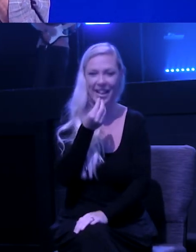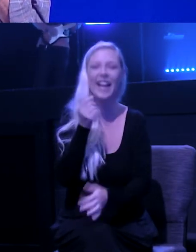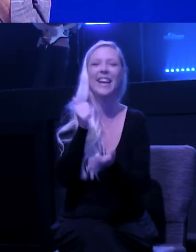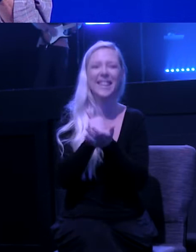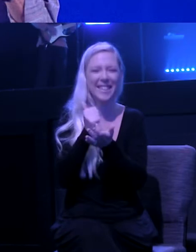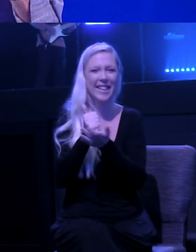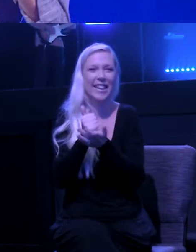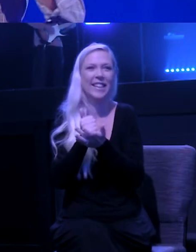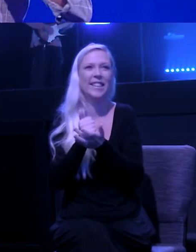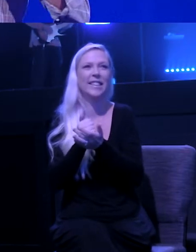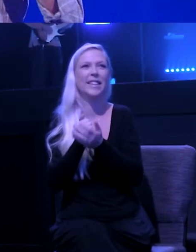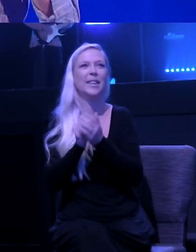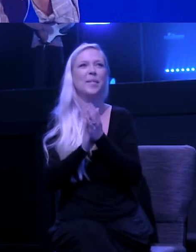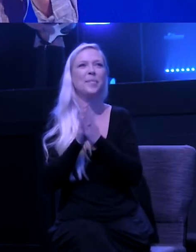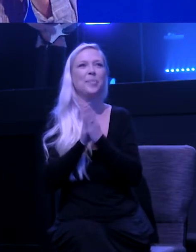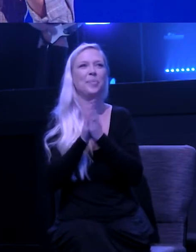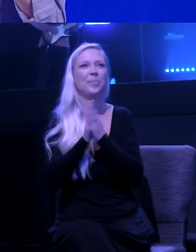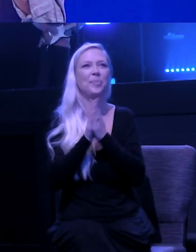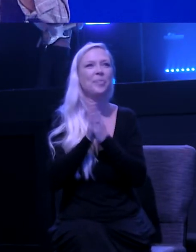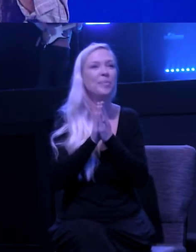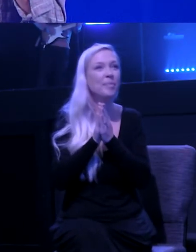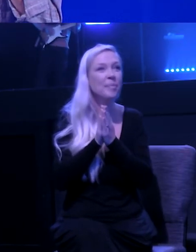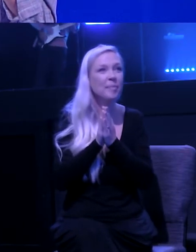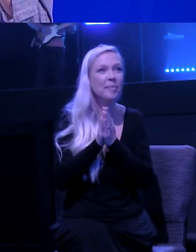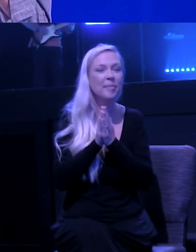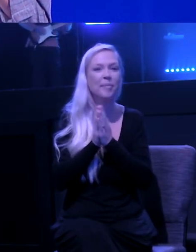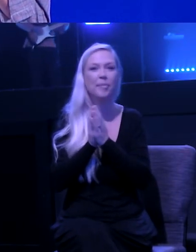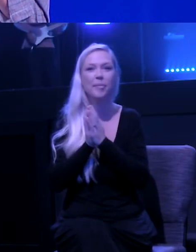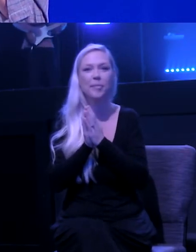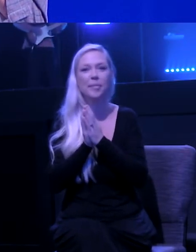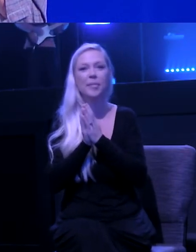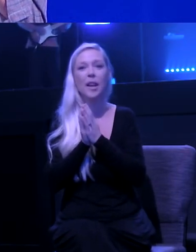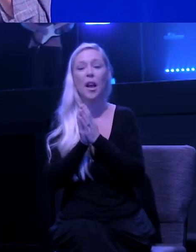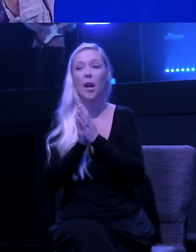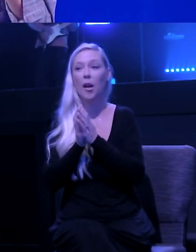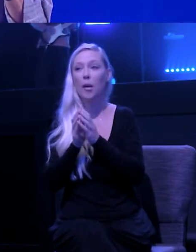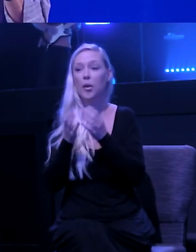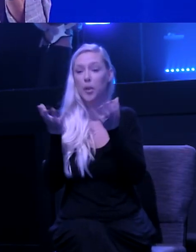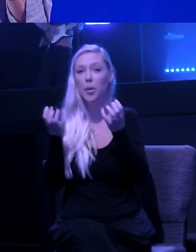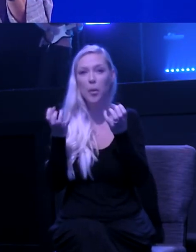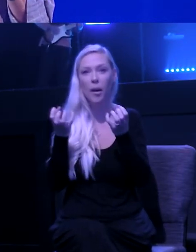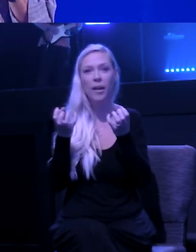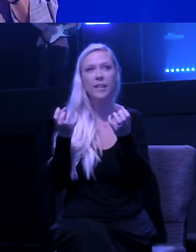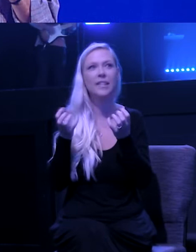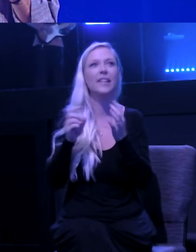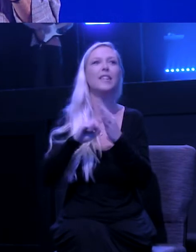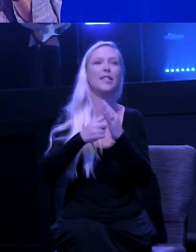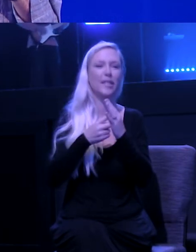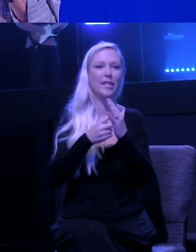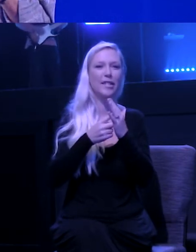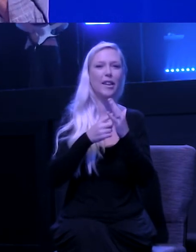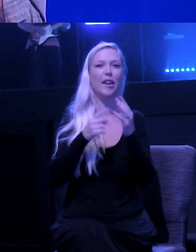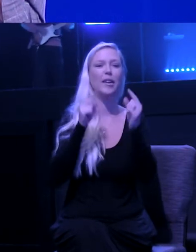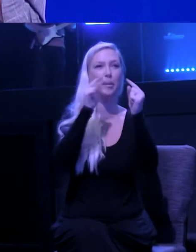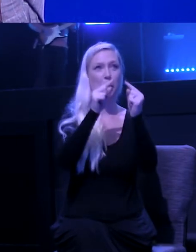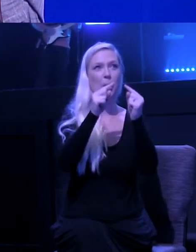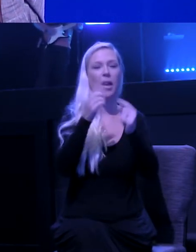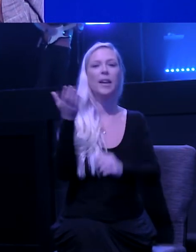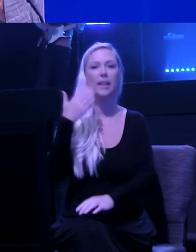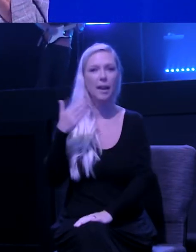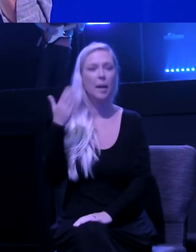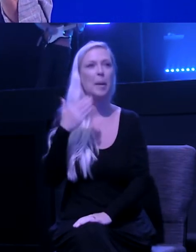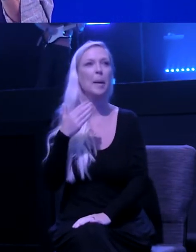an amen? All right. Everybody. Now, here's the deal. Everybody, if you've been to a Starting Point, you can't come again. All right. So this is brand